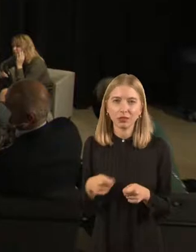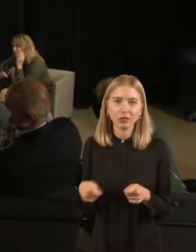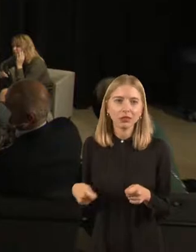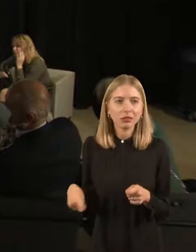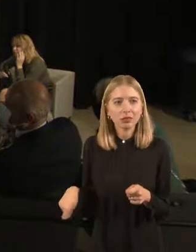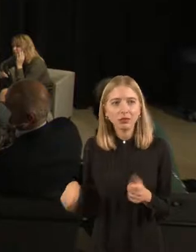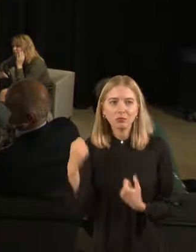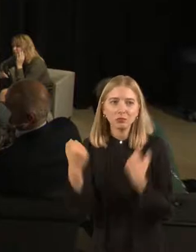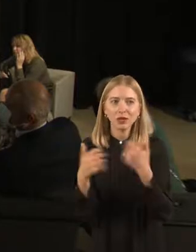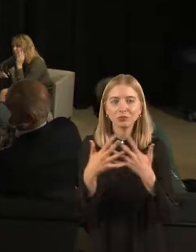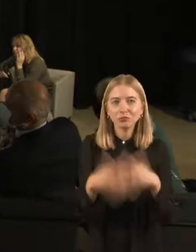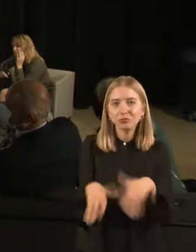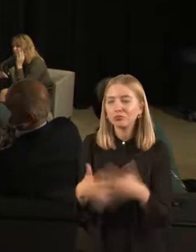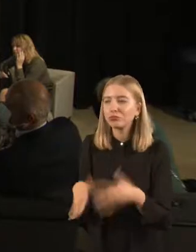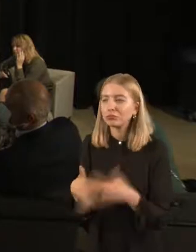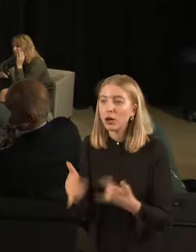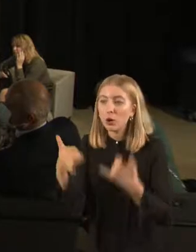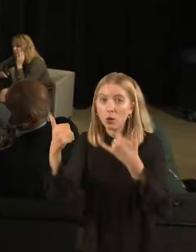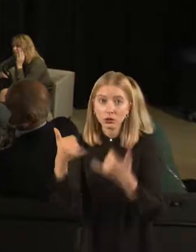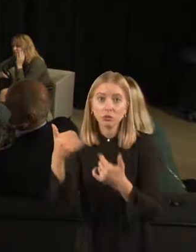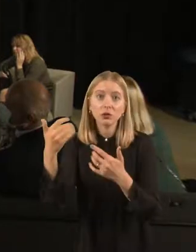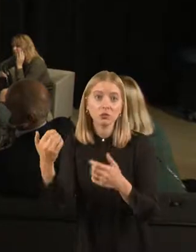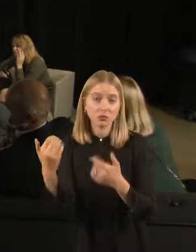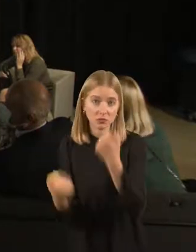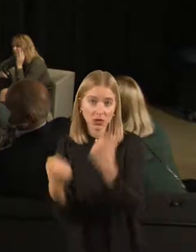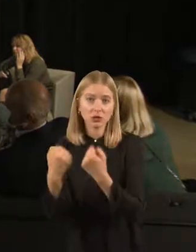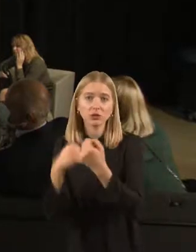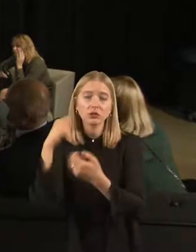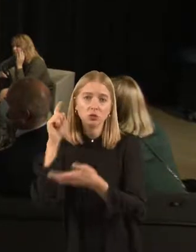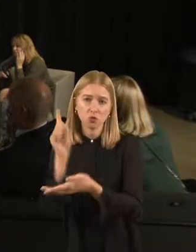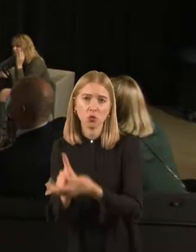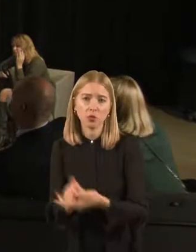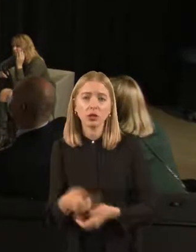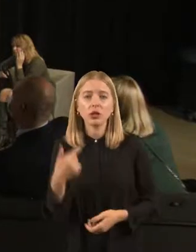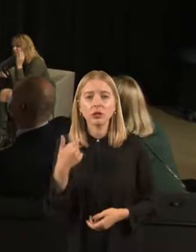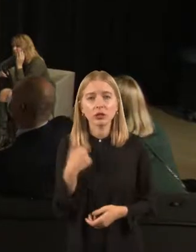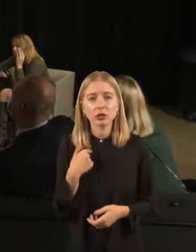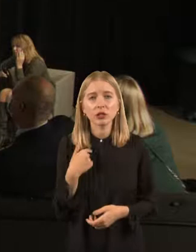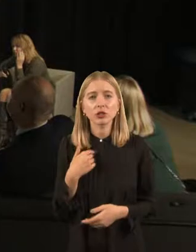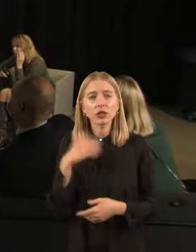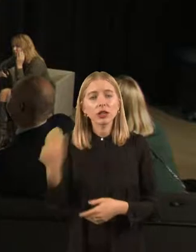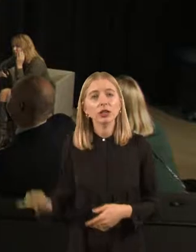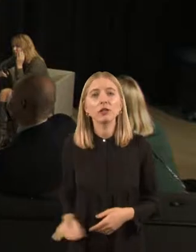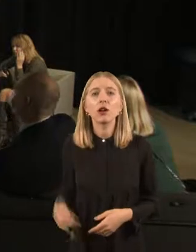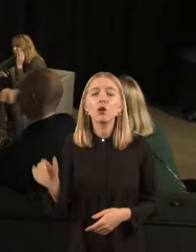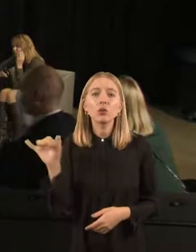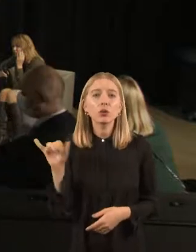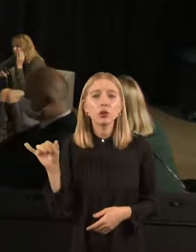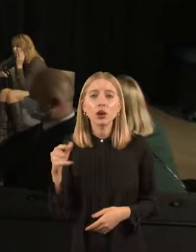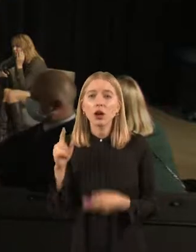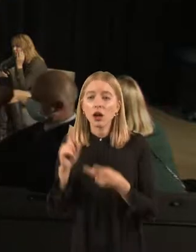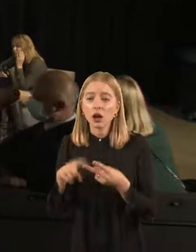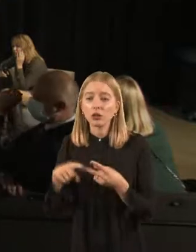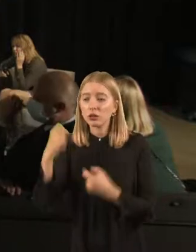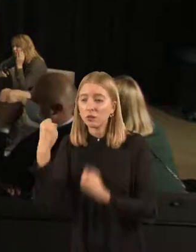previously I avoided having a car, but when I gave birth to my children, I